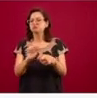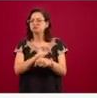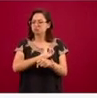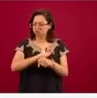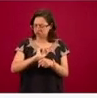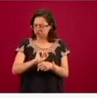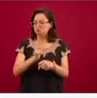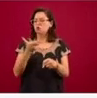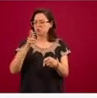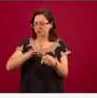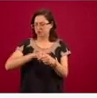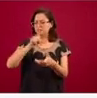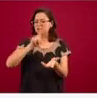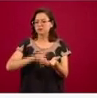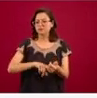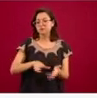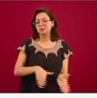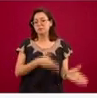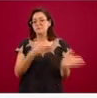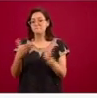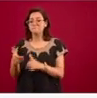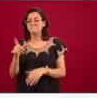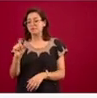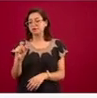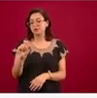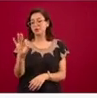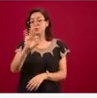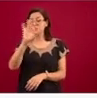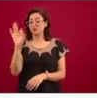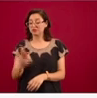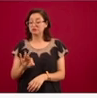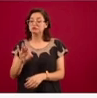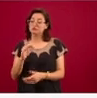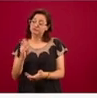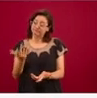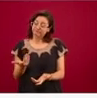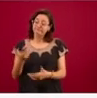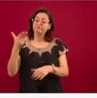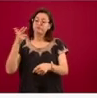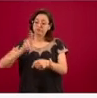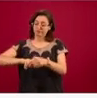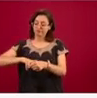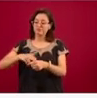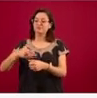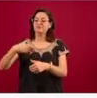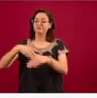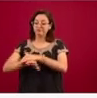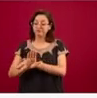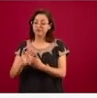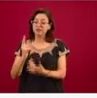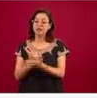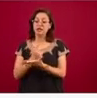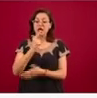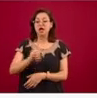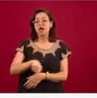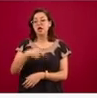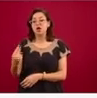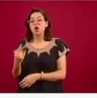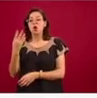almost 20% of hospitalized patients that are in severe conditions, and